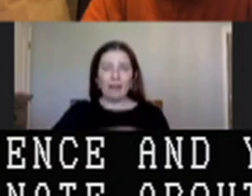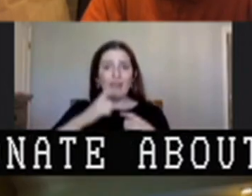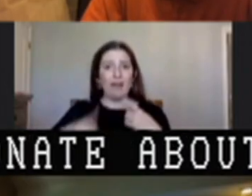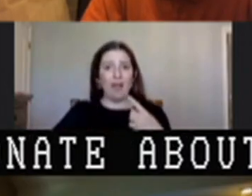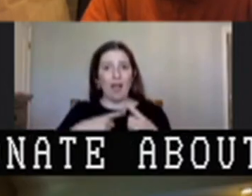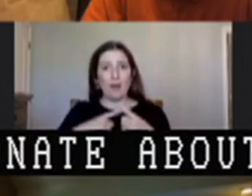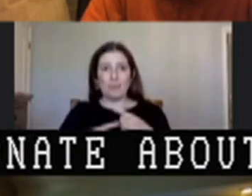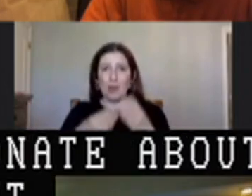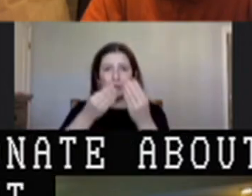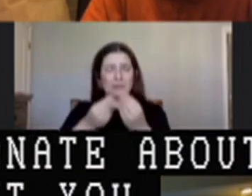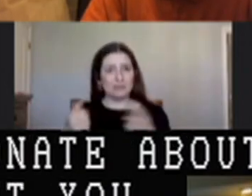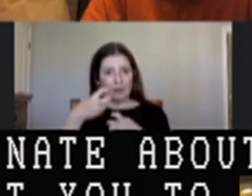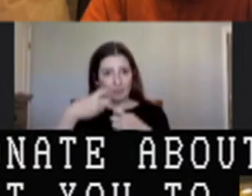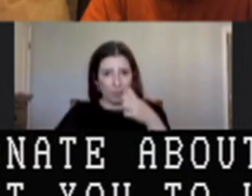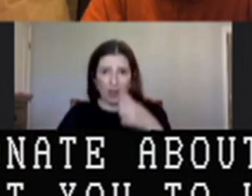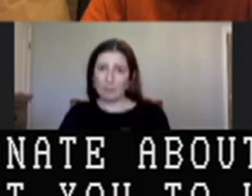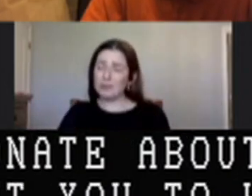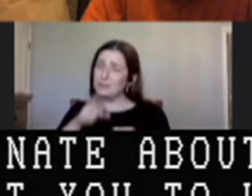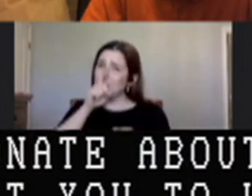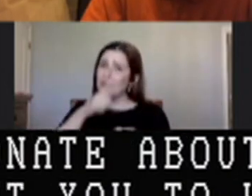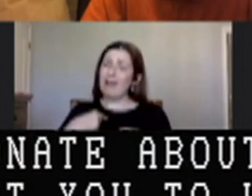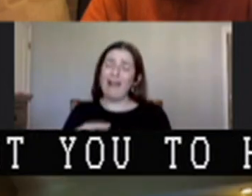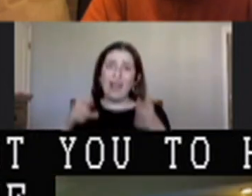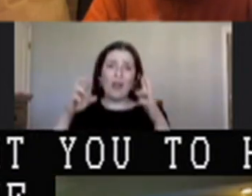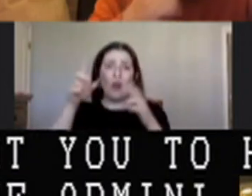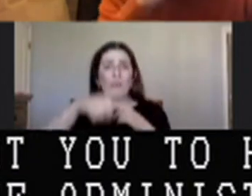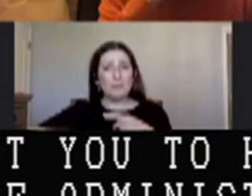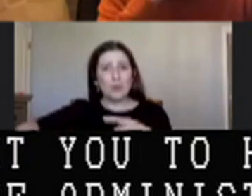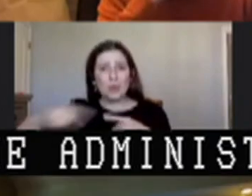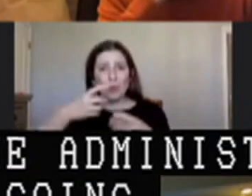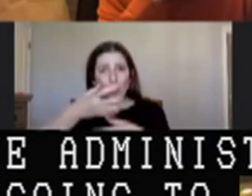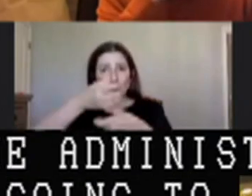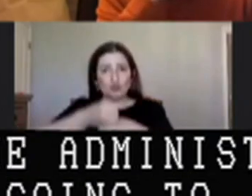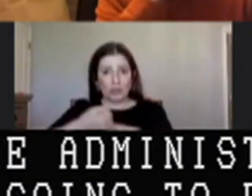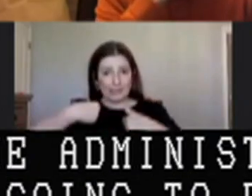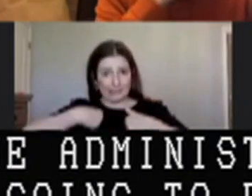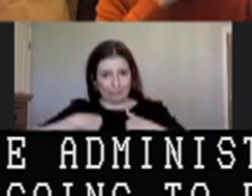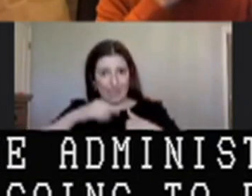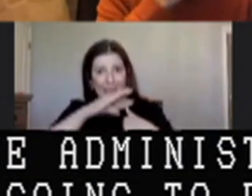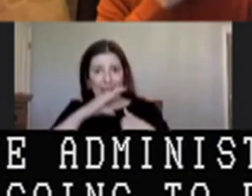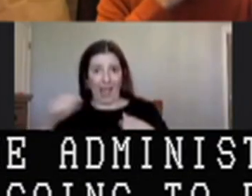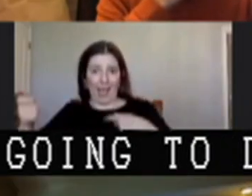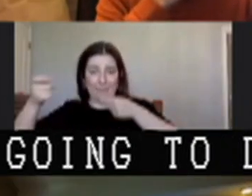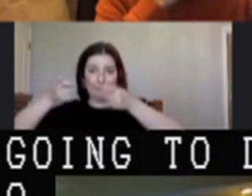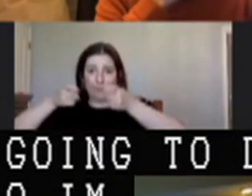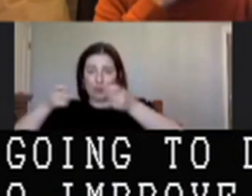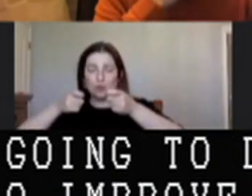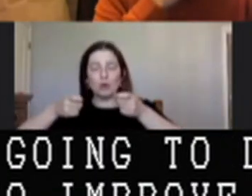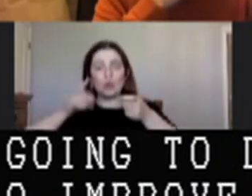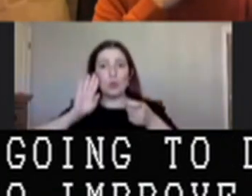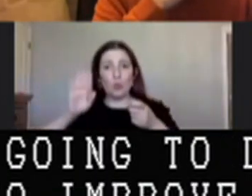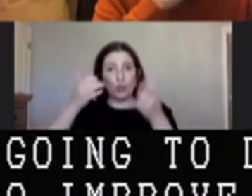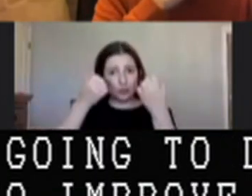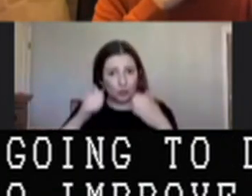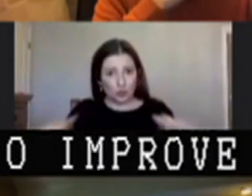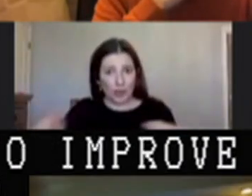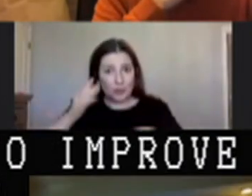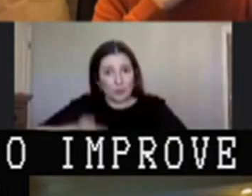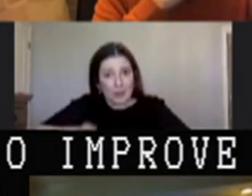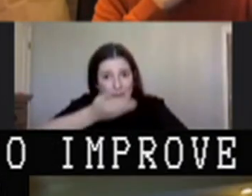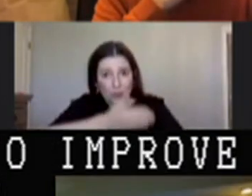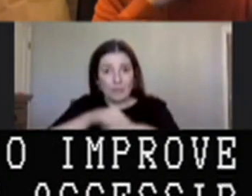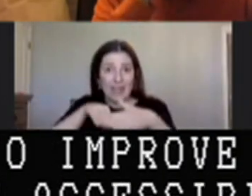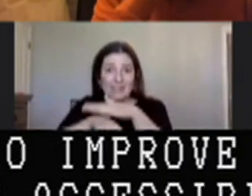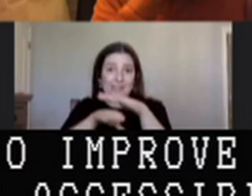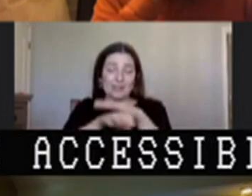me and in the administration that we are going to do our absolute best to improve accessibility, create accessibility. And Paul is right